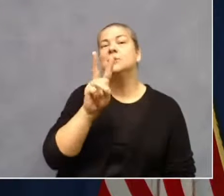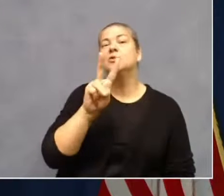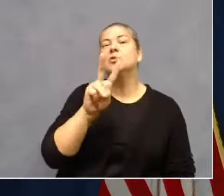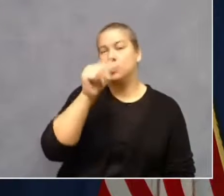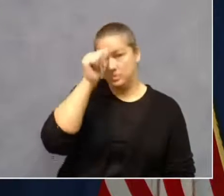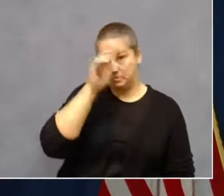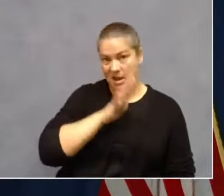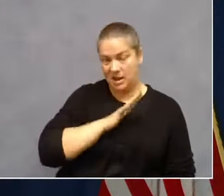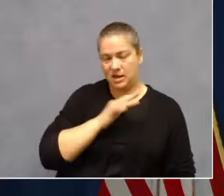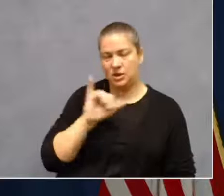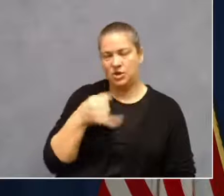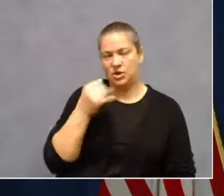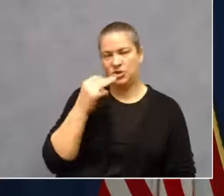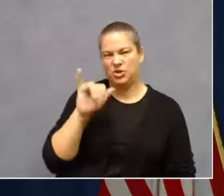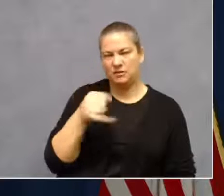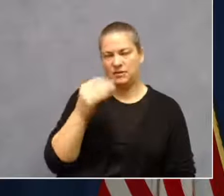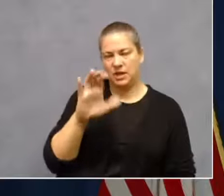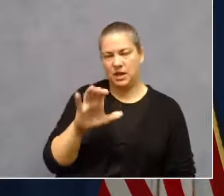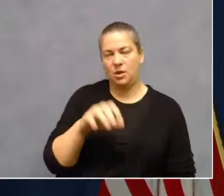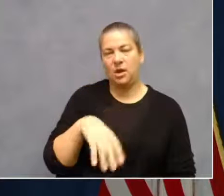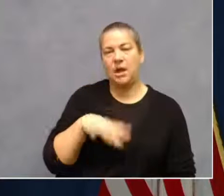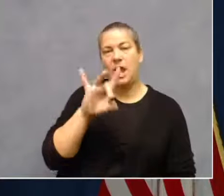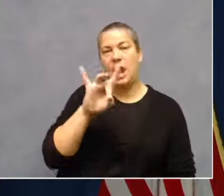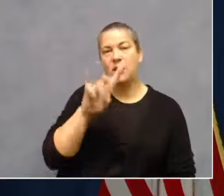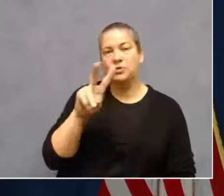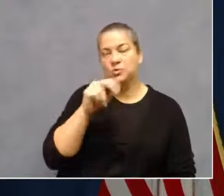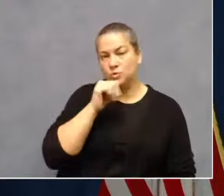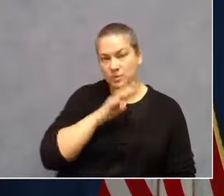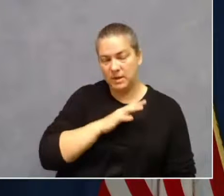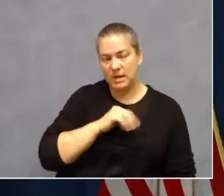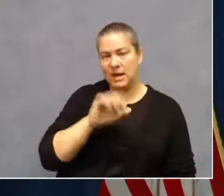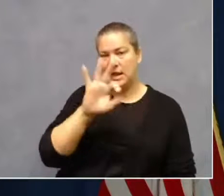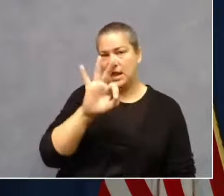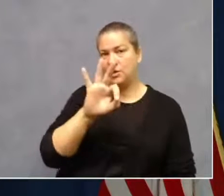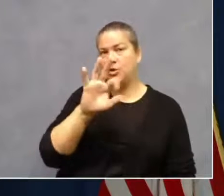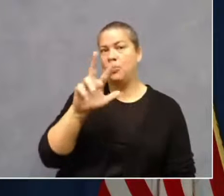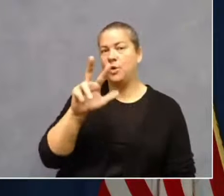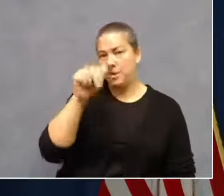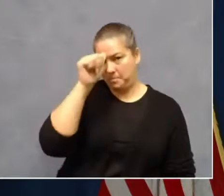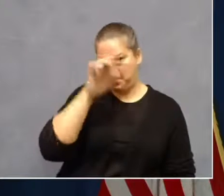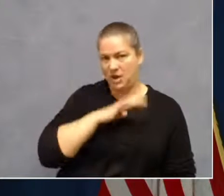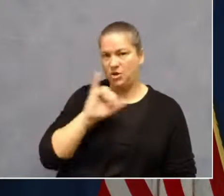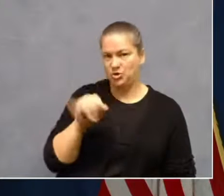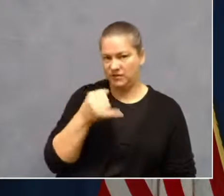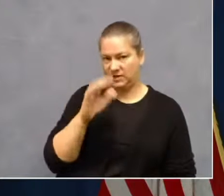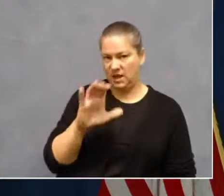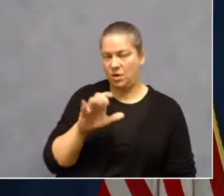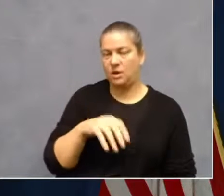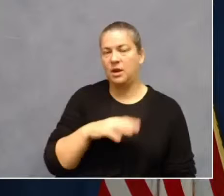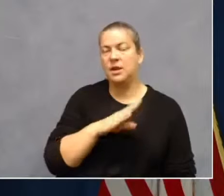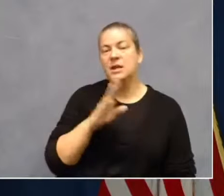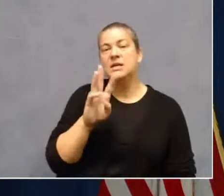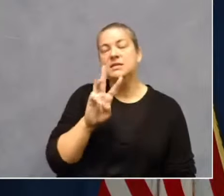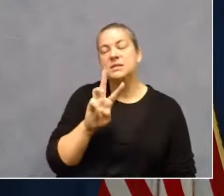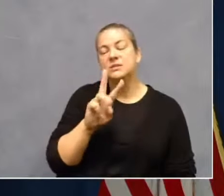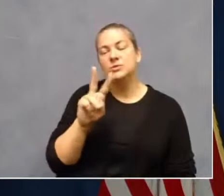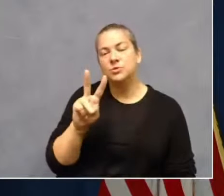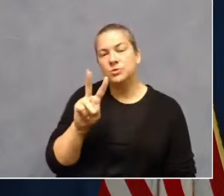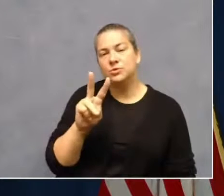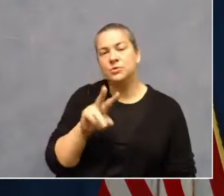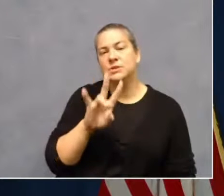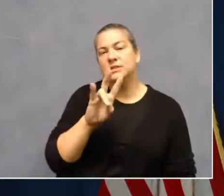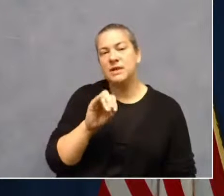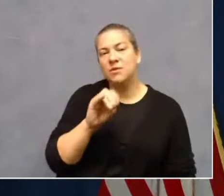from Jefferson, an 82-year-old woman and a 93-year-old man from Jefferson, a 62 and a 70-year-old